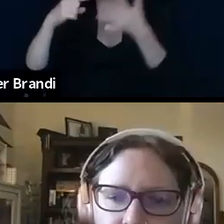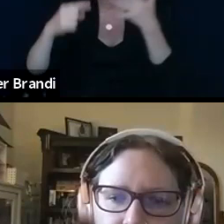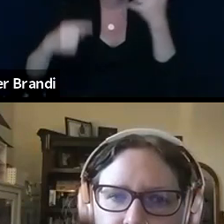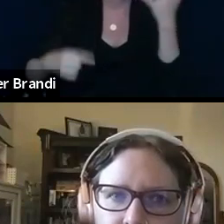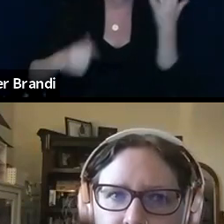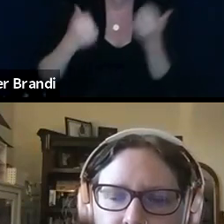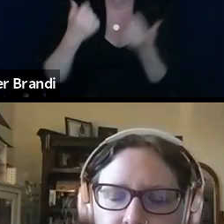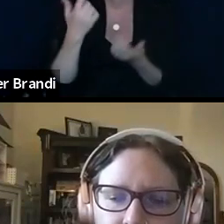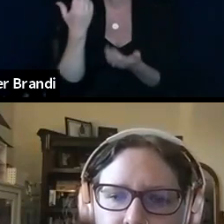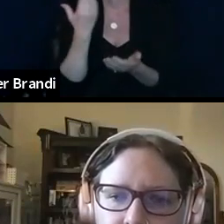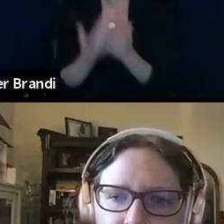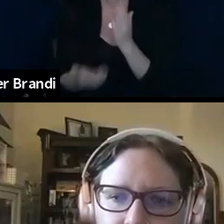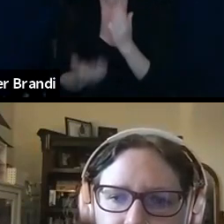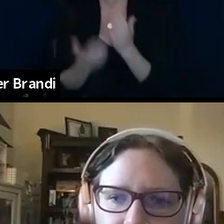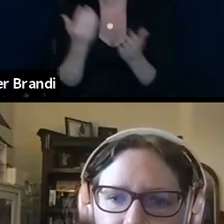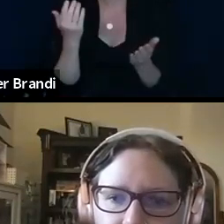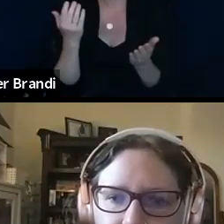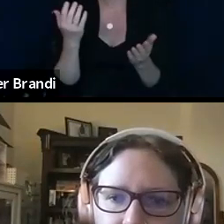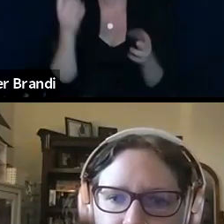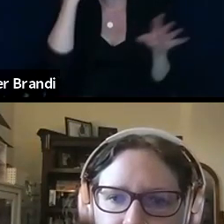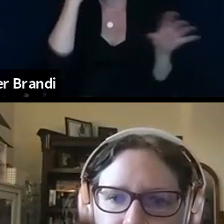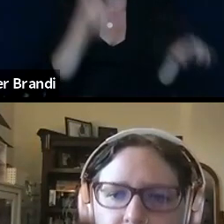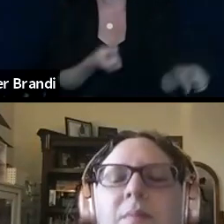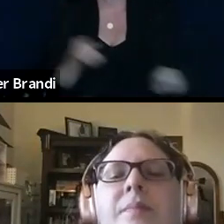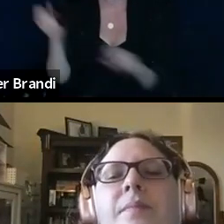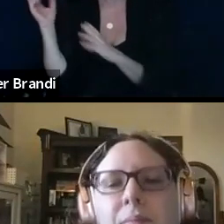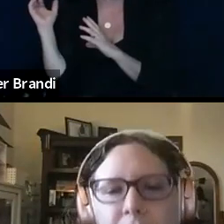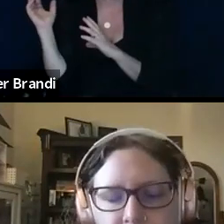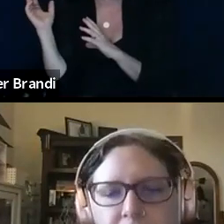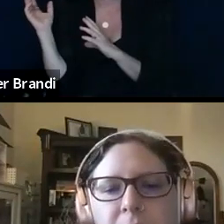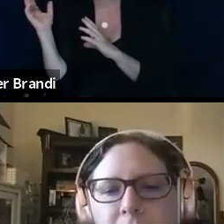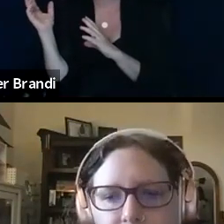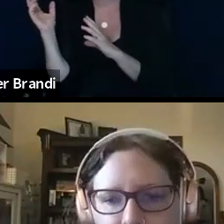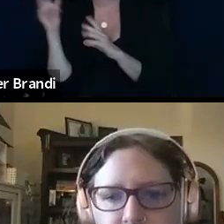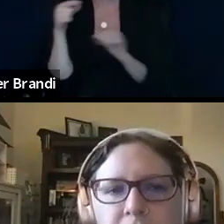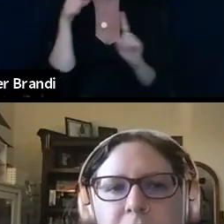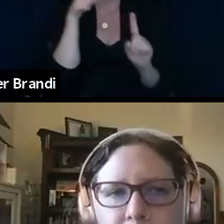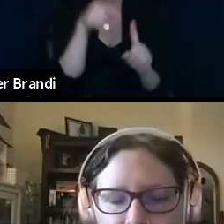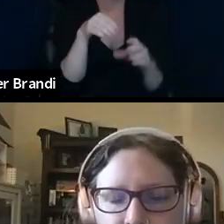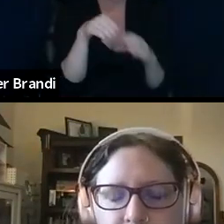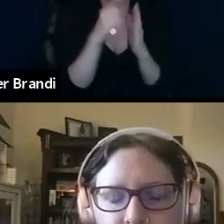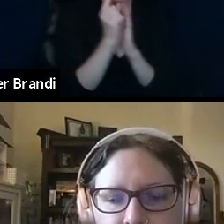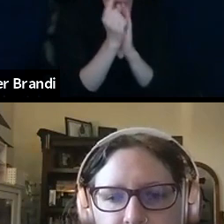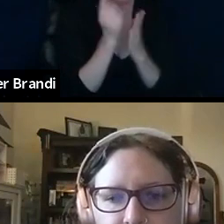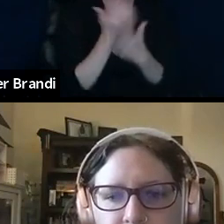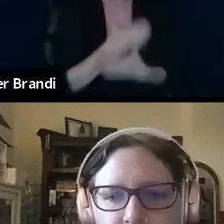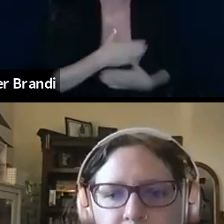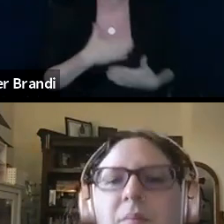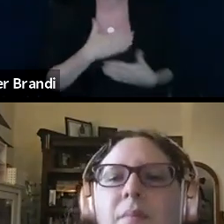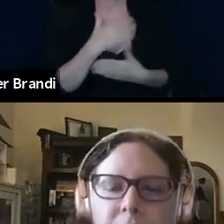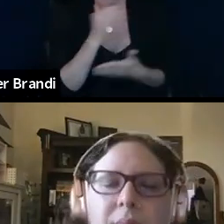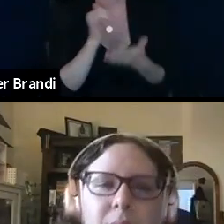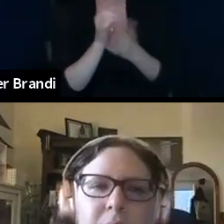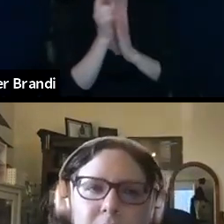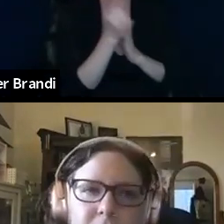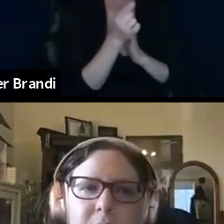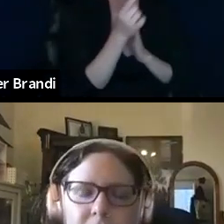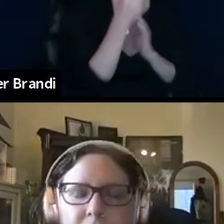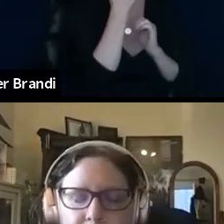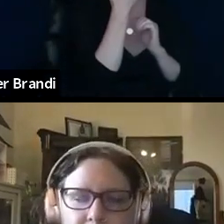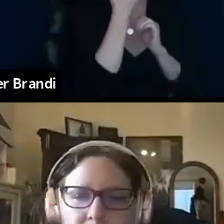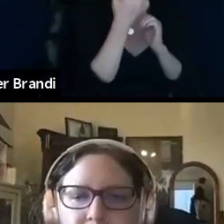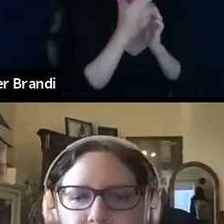that I'm stressed out about, like, goes out of my mind. You know, I'm just there in that moment, being able to enjoy that moment.